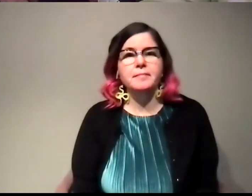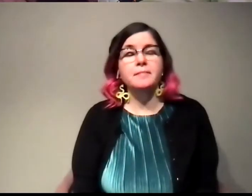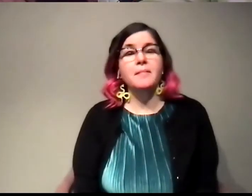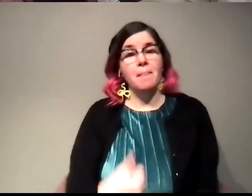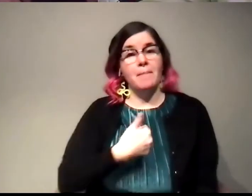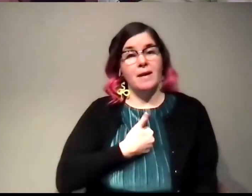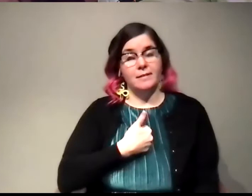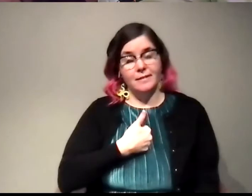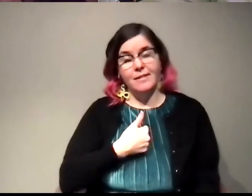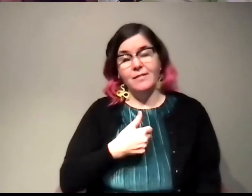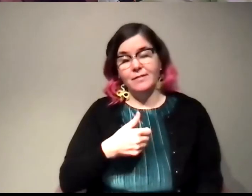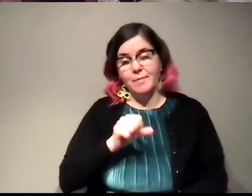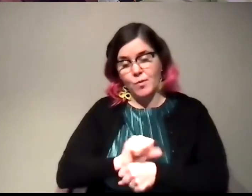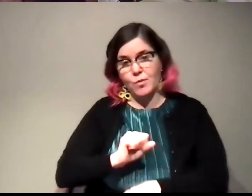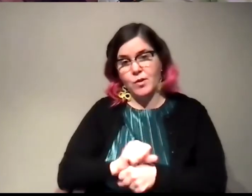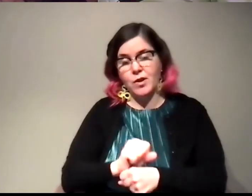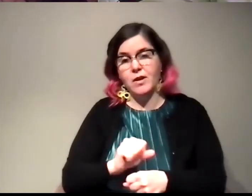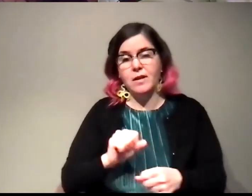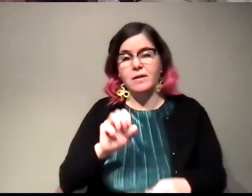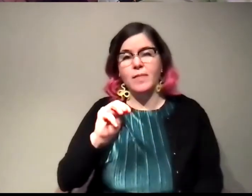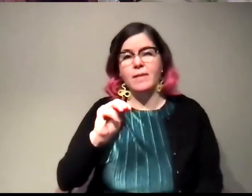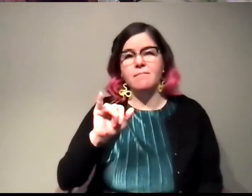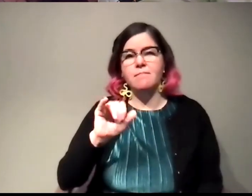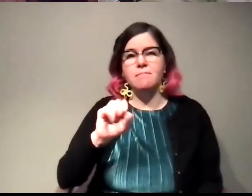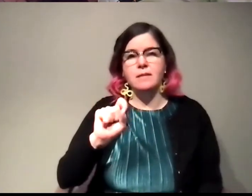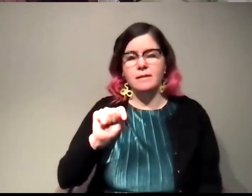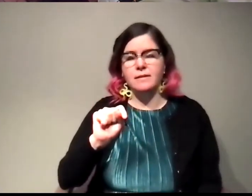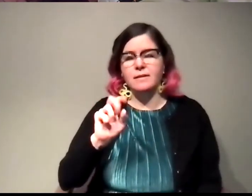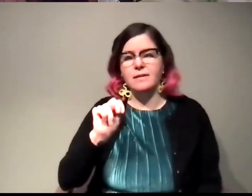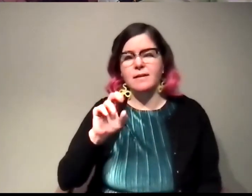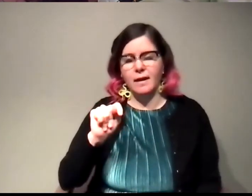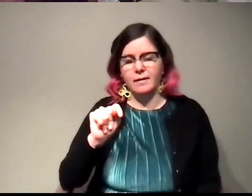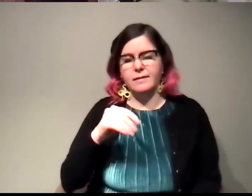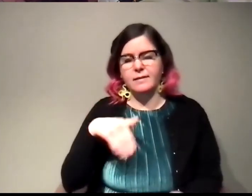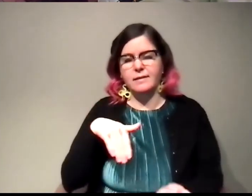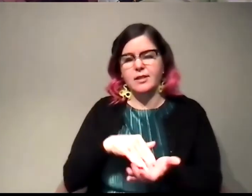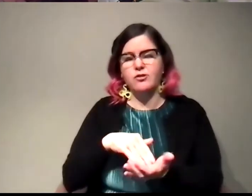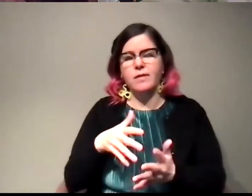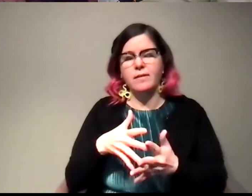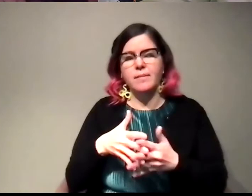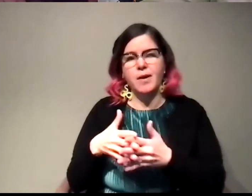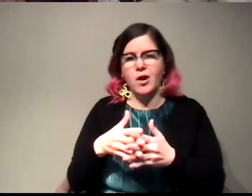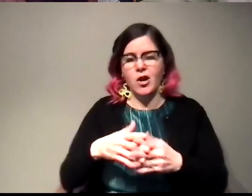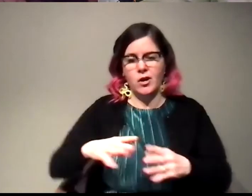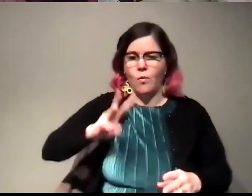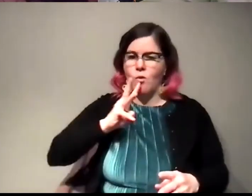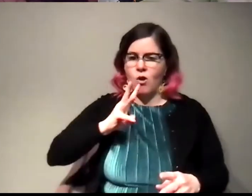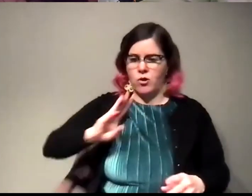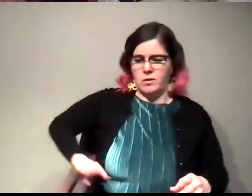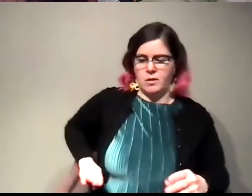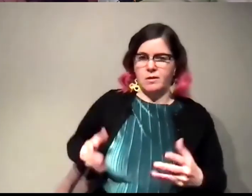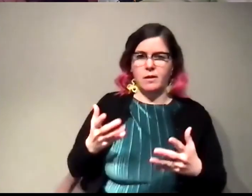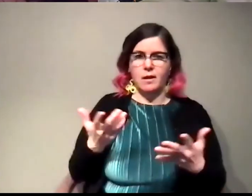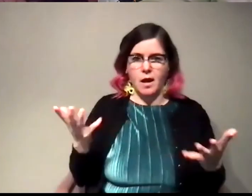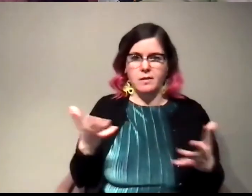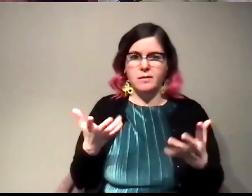some work with mist netting in Central America, where I was waist deep in water with lots and lots of